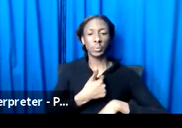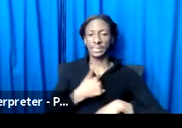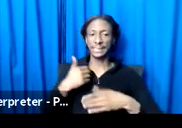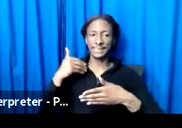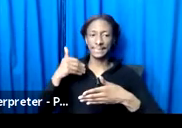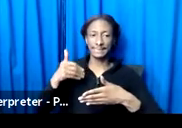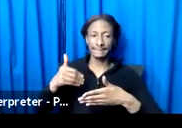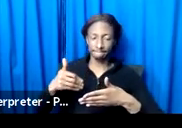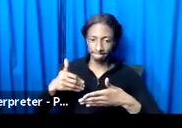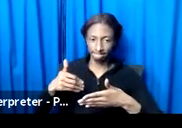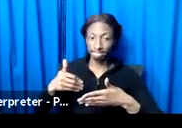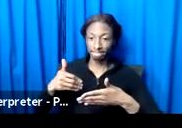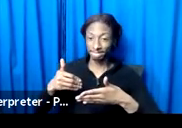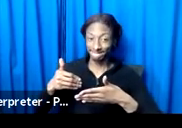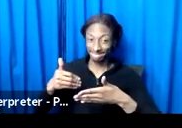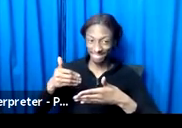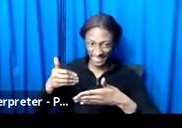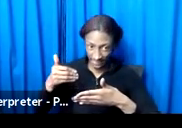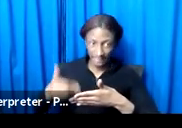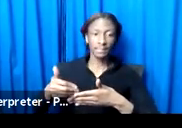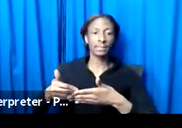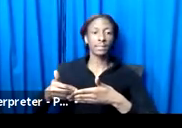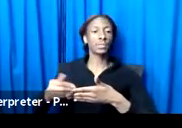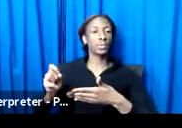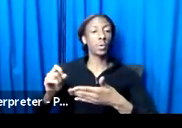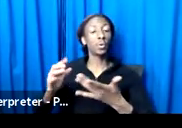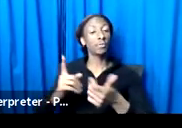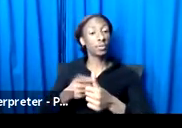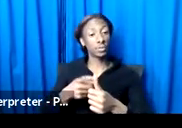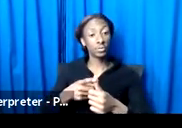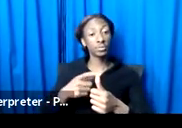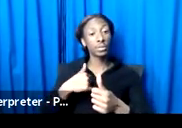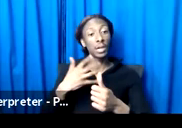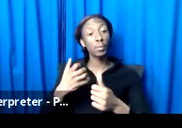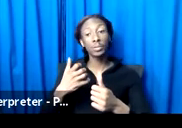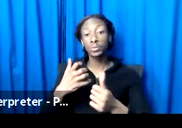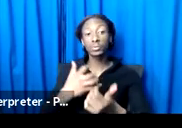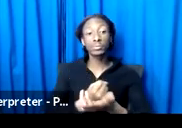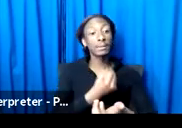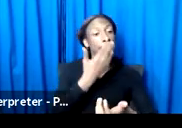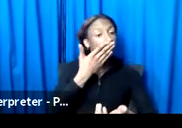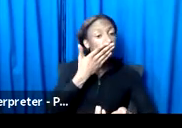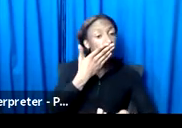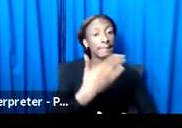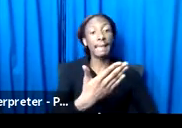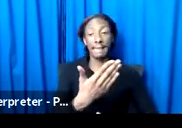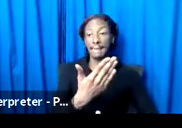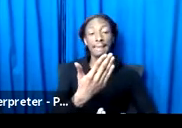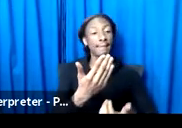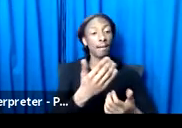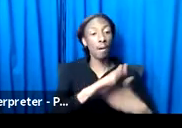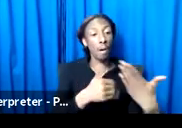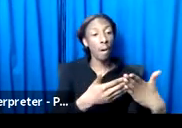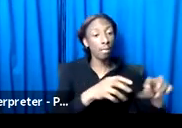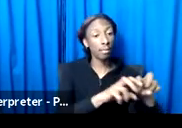into the end of our time today. So I would like to first take this opportunity to thank all of our panelists